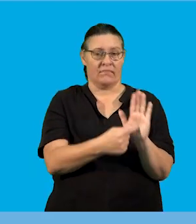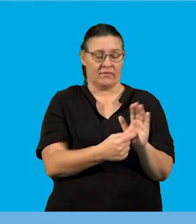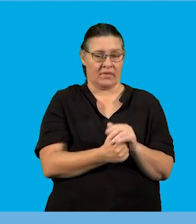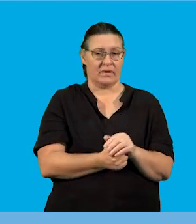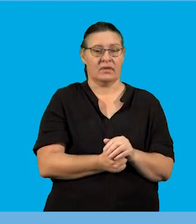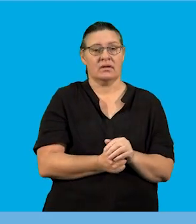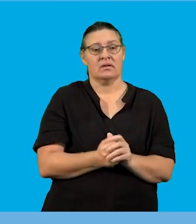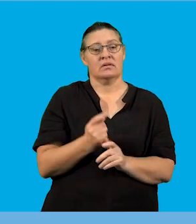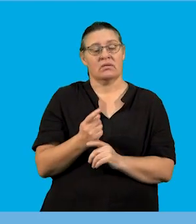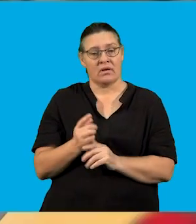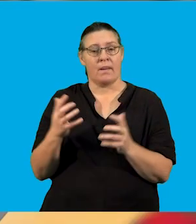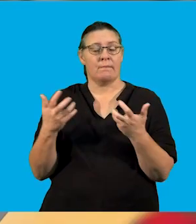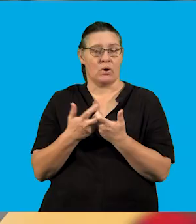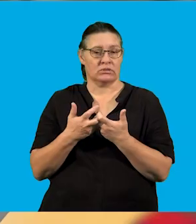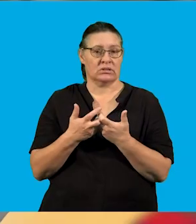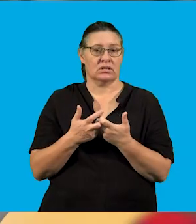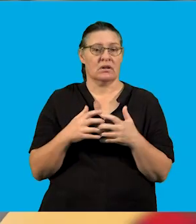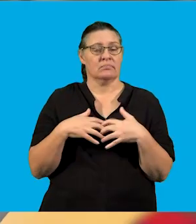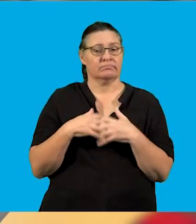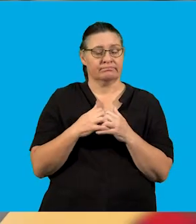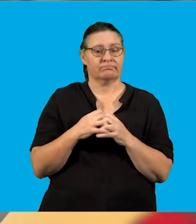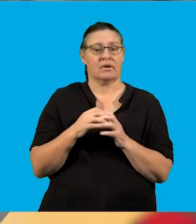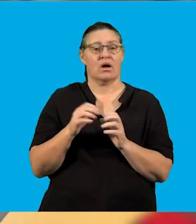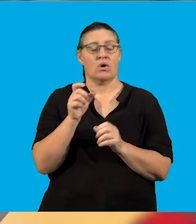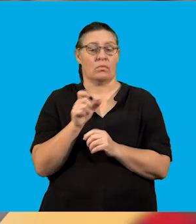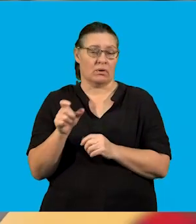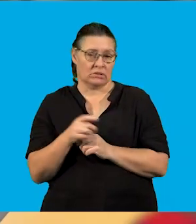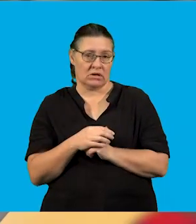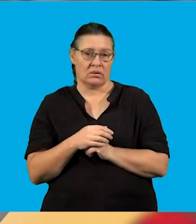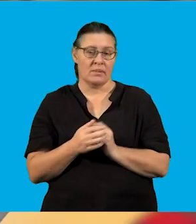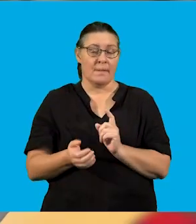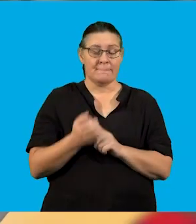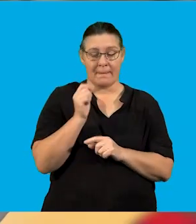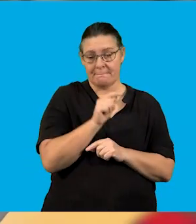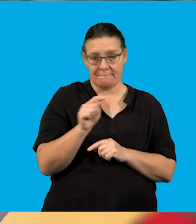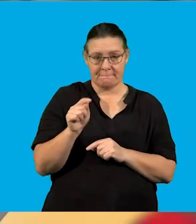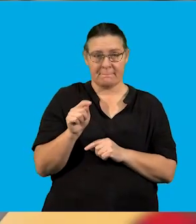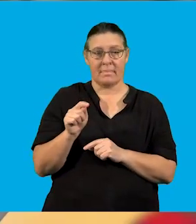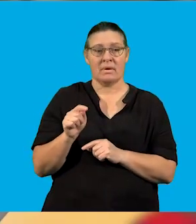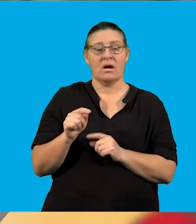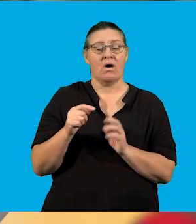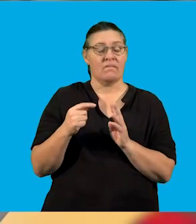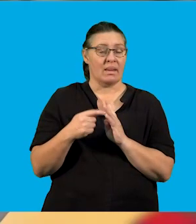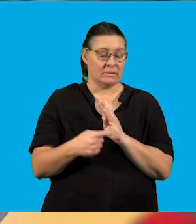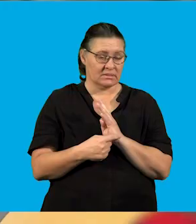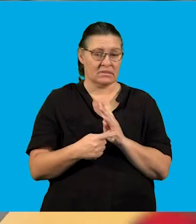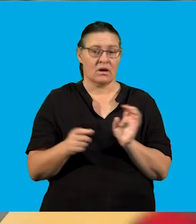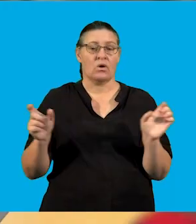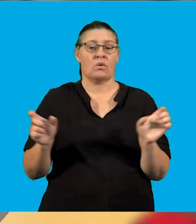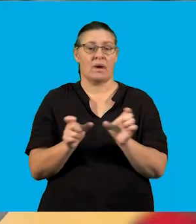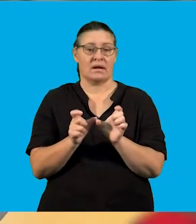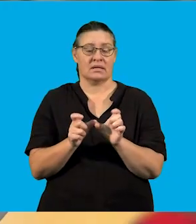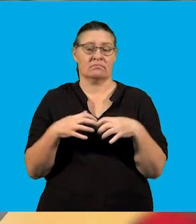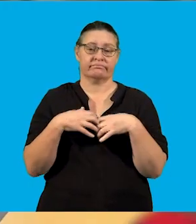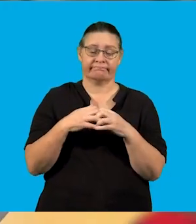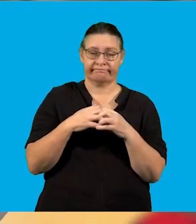elements in the compound. So the elements that are going to bond and form a compound, we are going to take those particular symbols of those